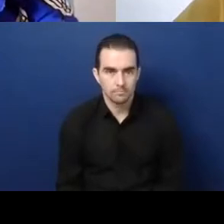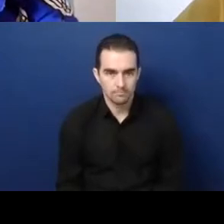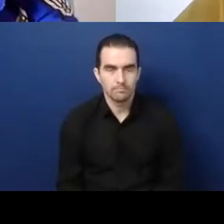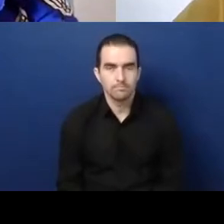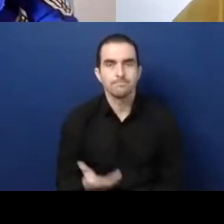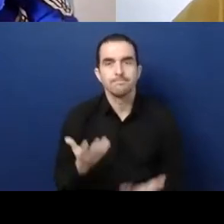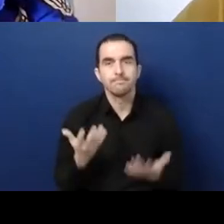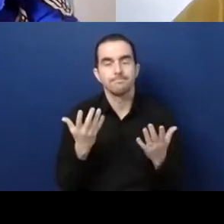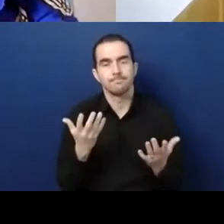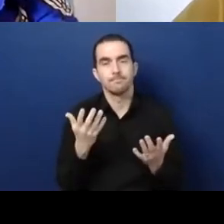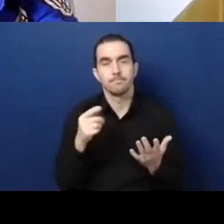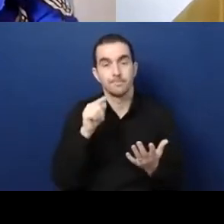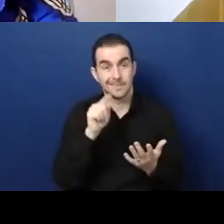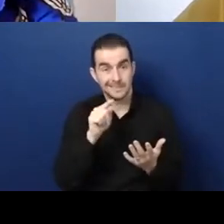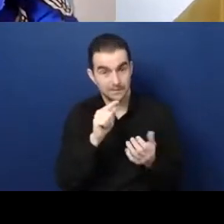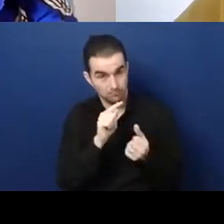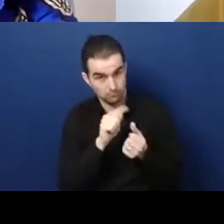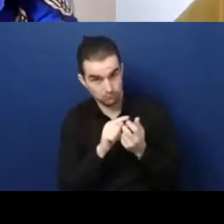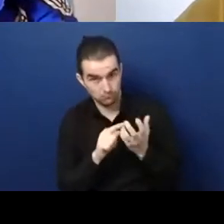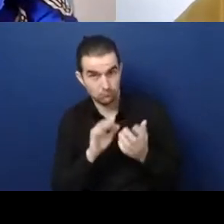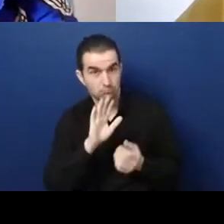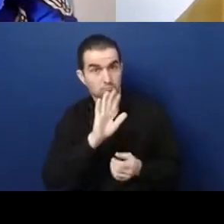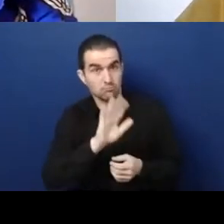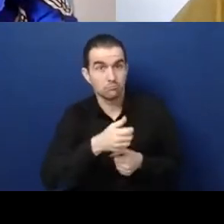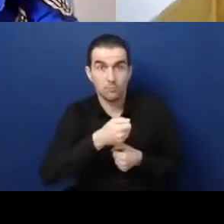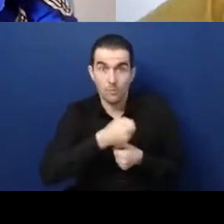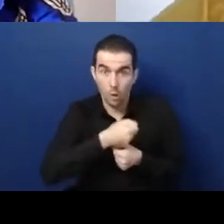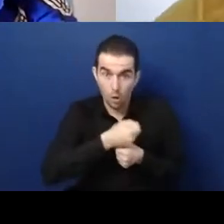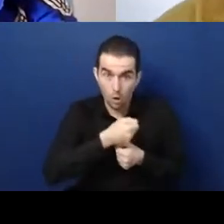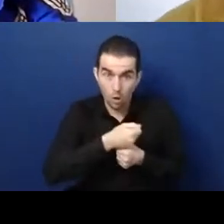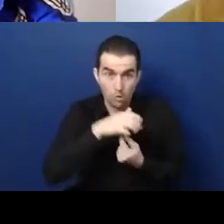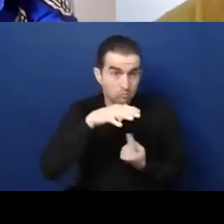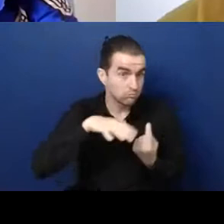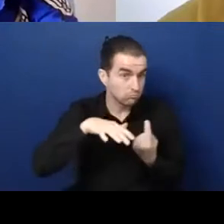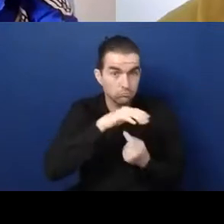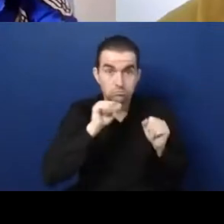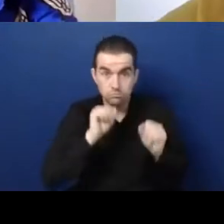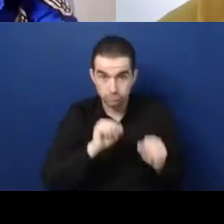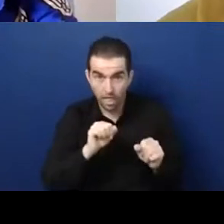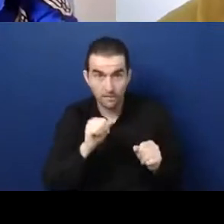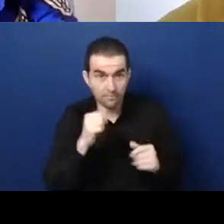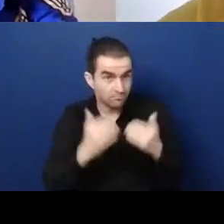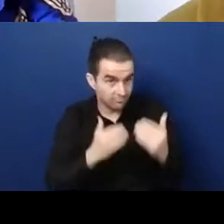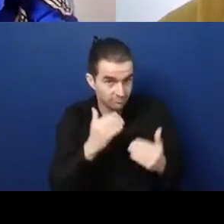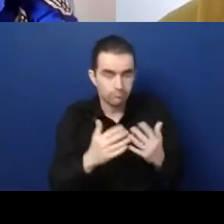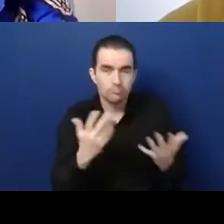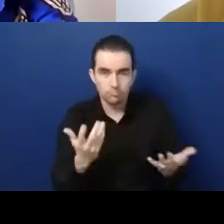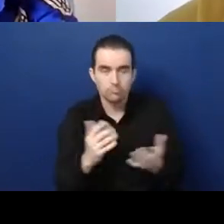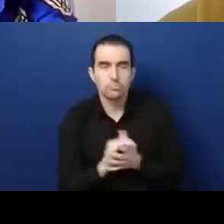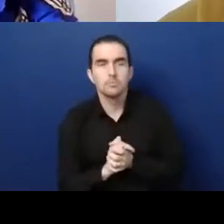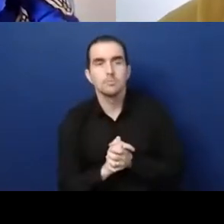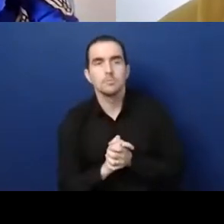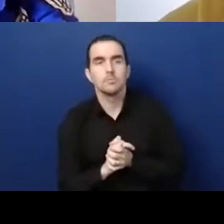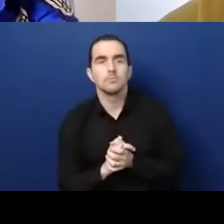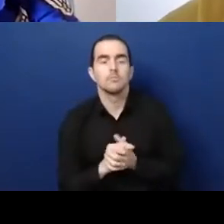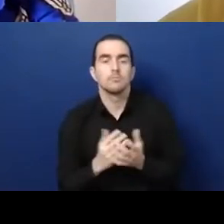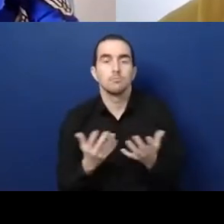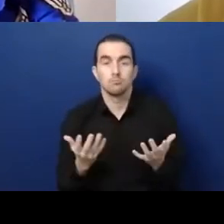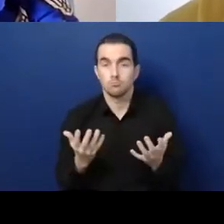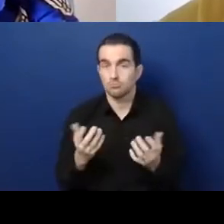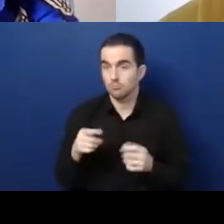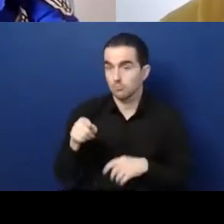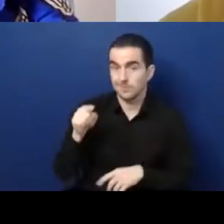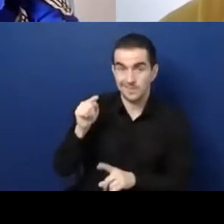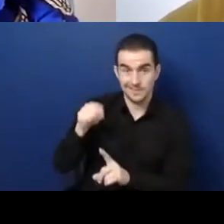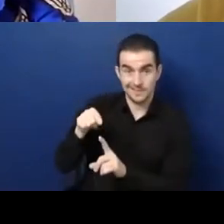be done that when someone is facing an abuse, how are you going to respond to this? You find that you